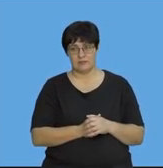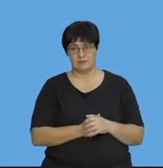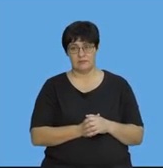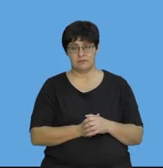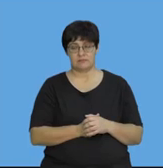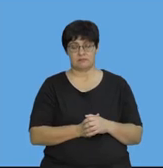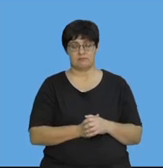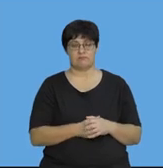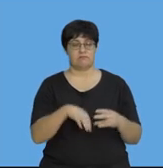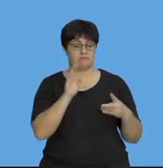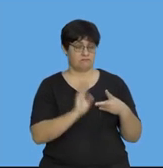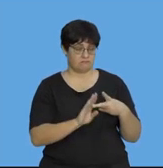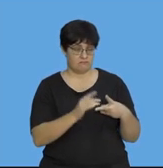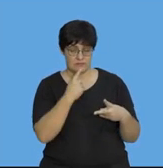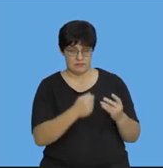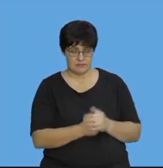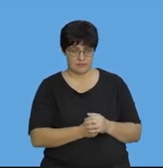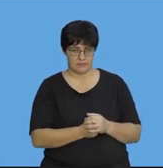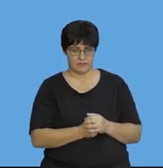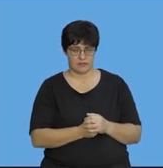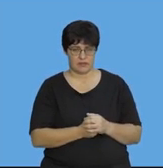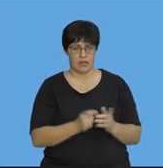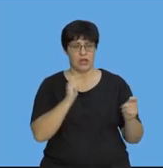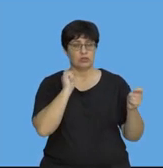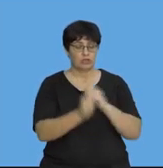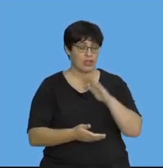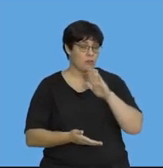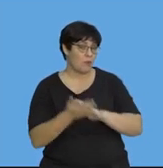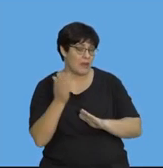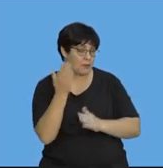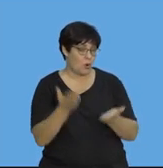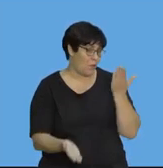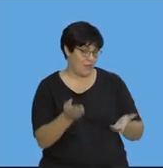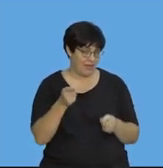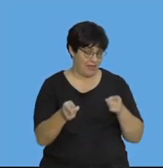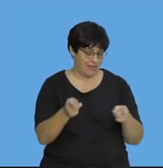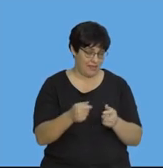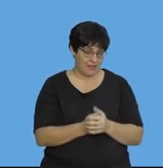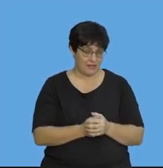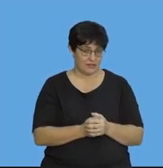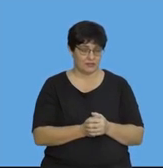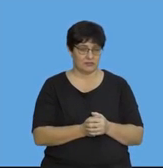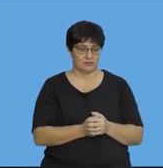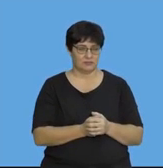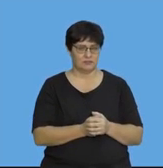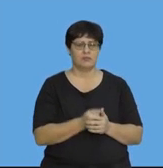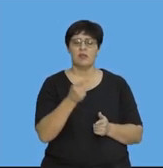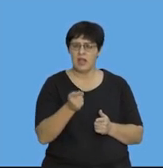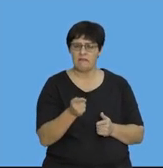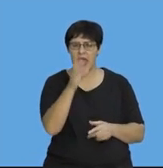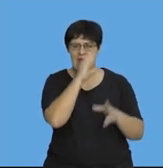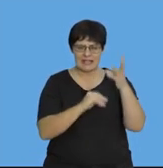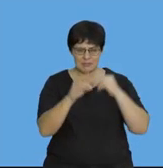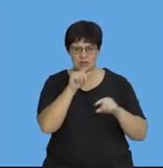questions. Then they say, how does the change in momentum compare? If